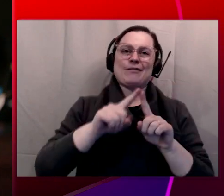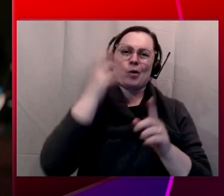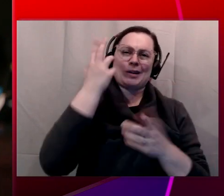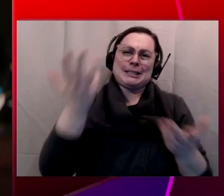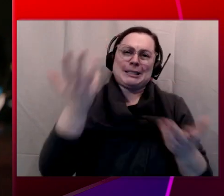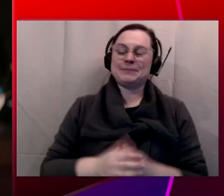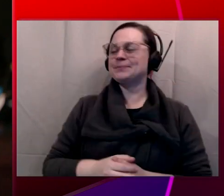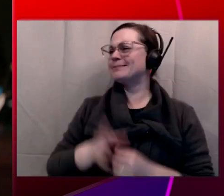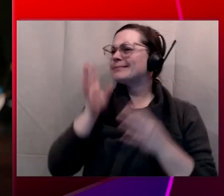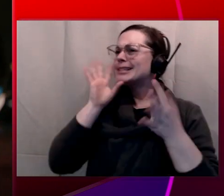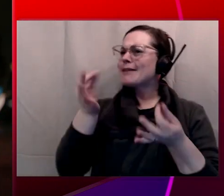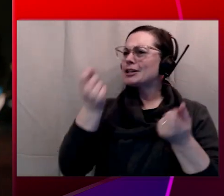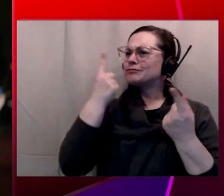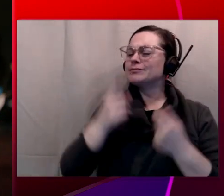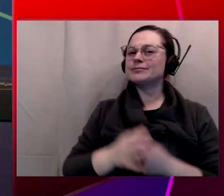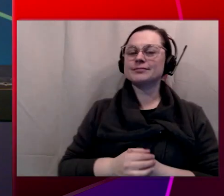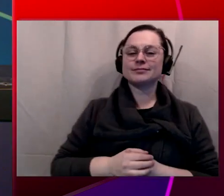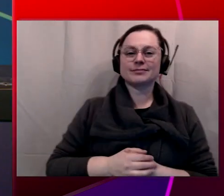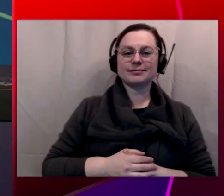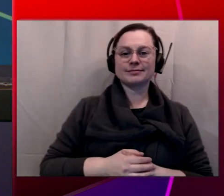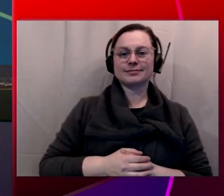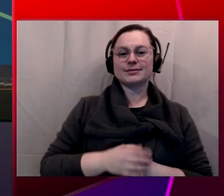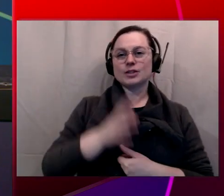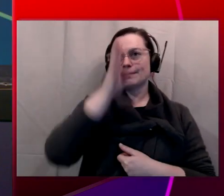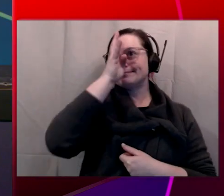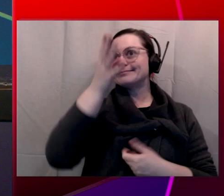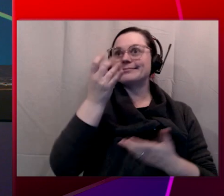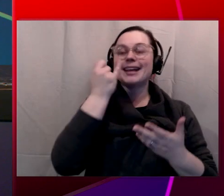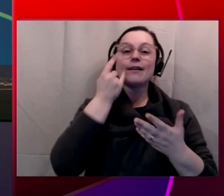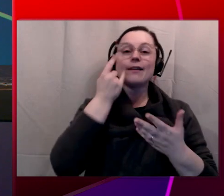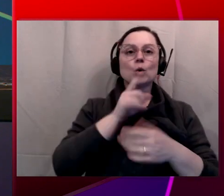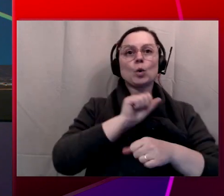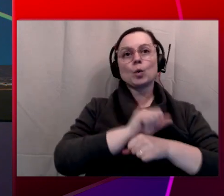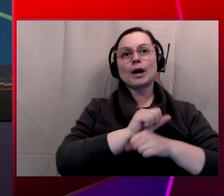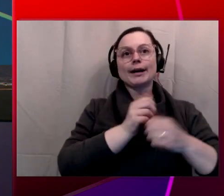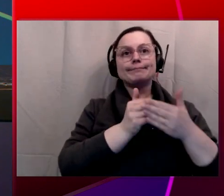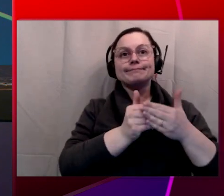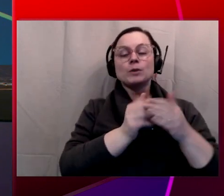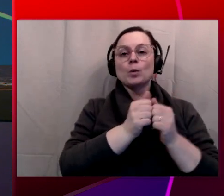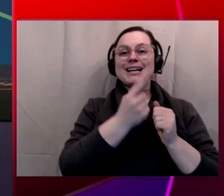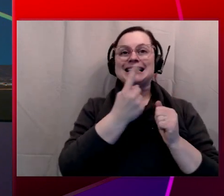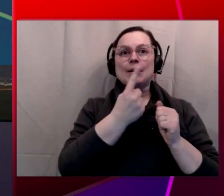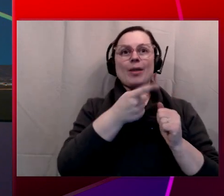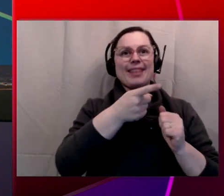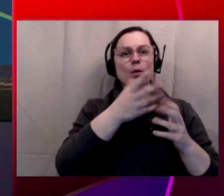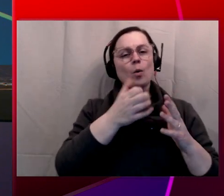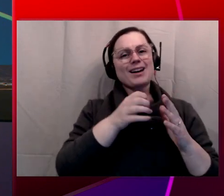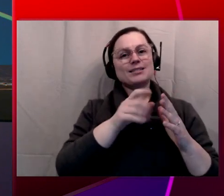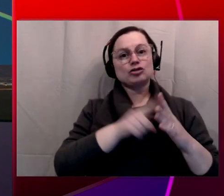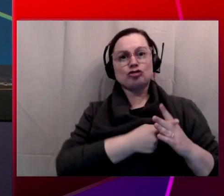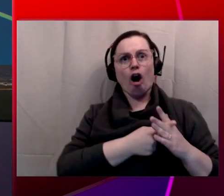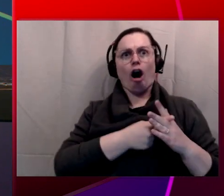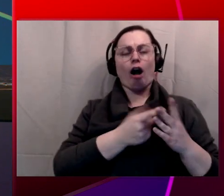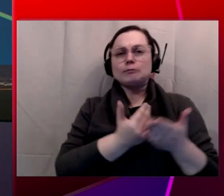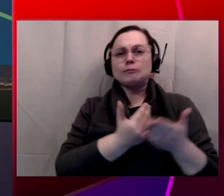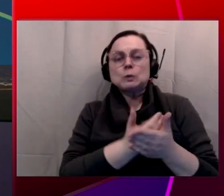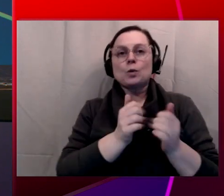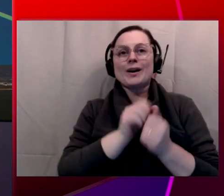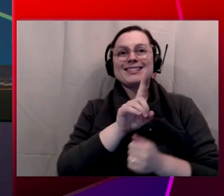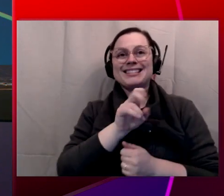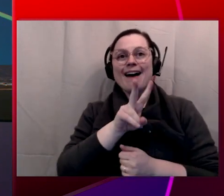definitely. So let's say if you are working with someone who maybe wants to get started with DevTools, what are your maybe top 3 tips for